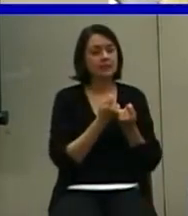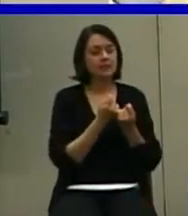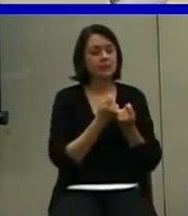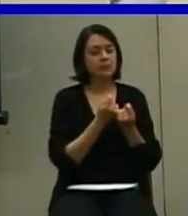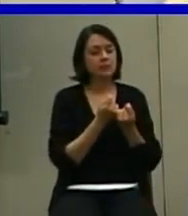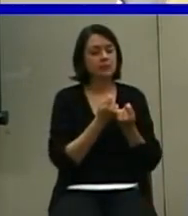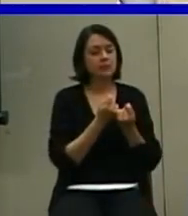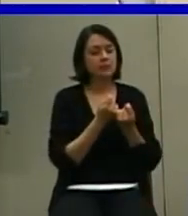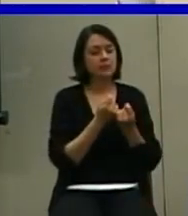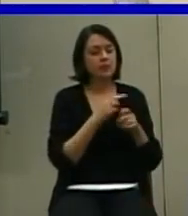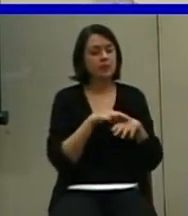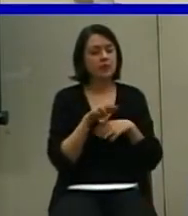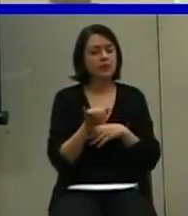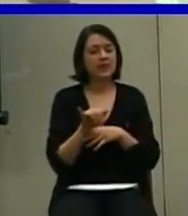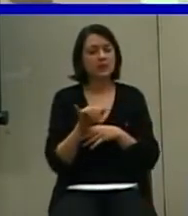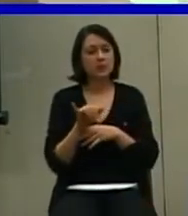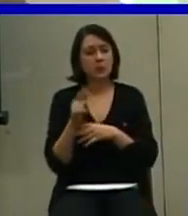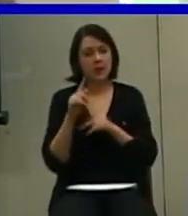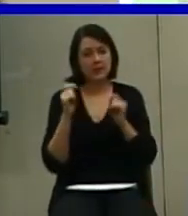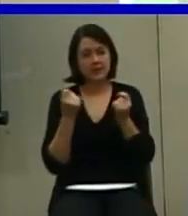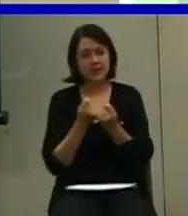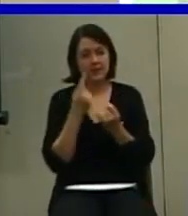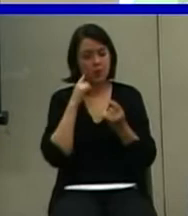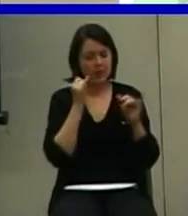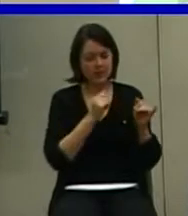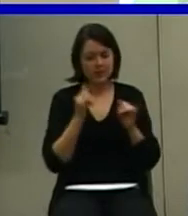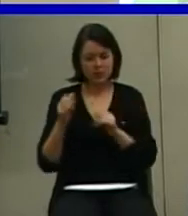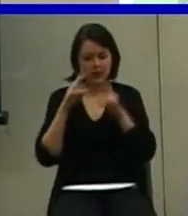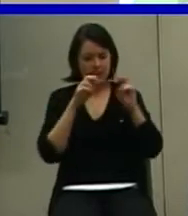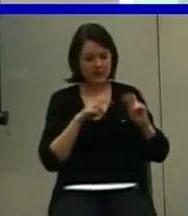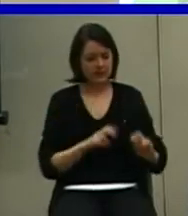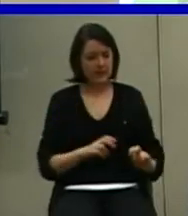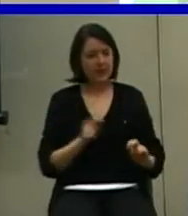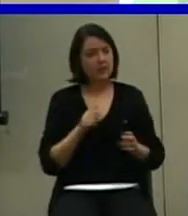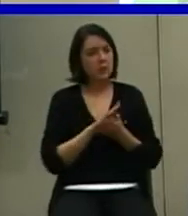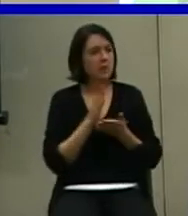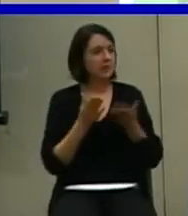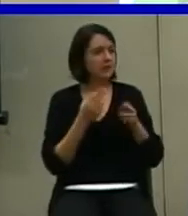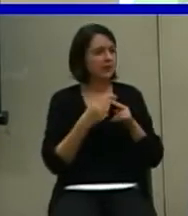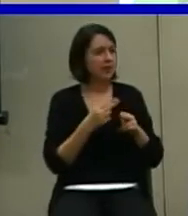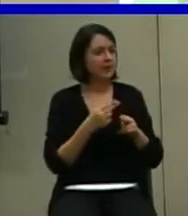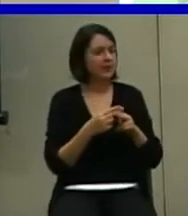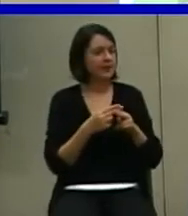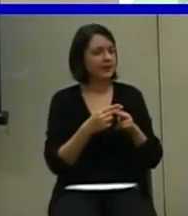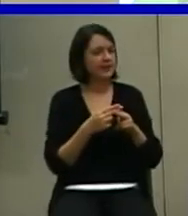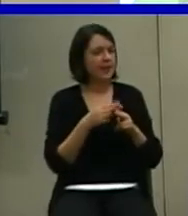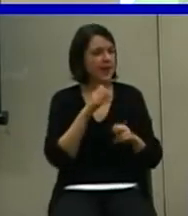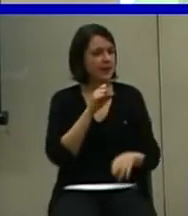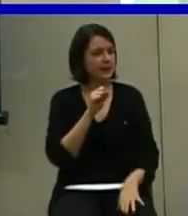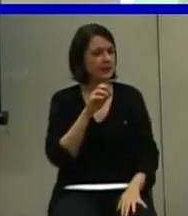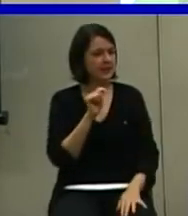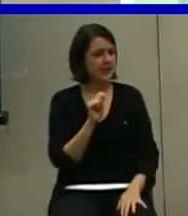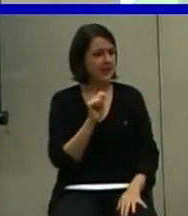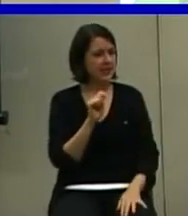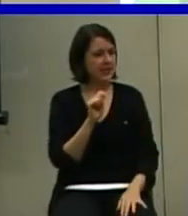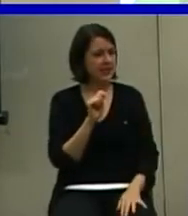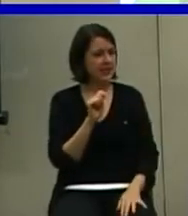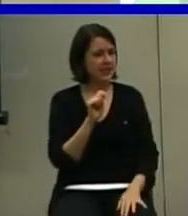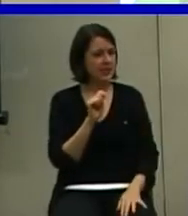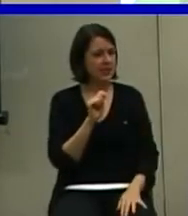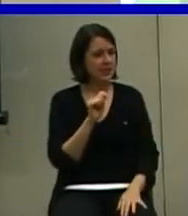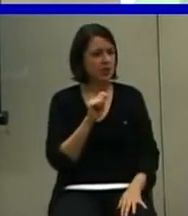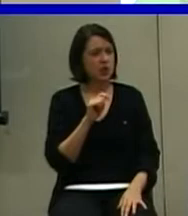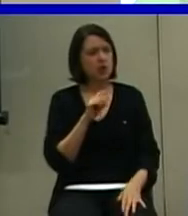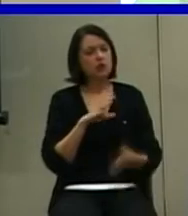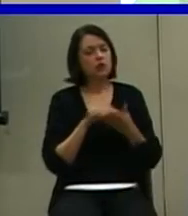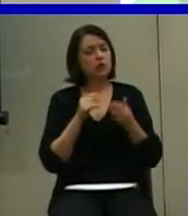to a team in your school that looks at individuals. In your school, maybe this is called the SST, Student